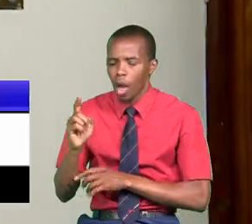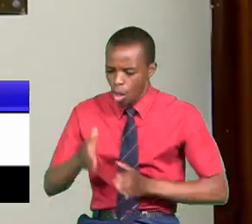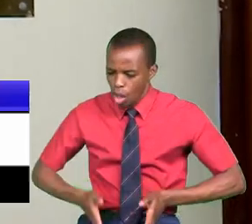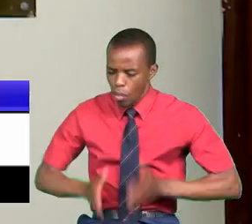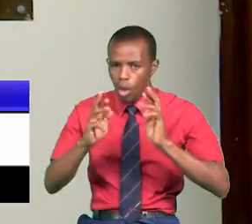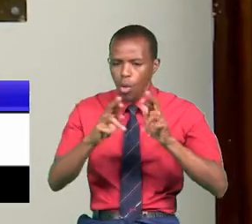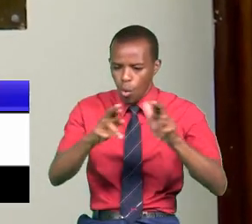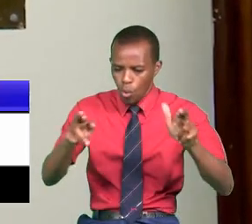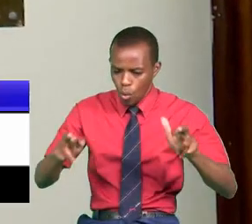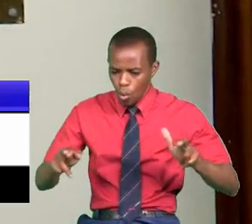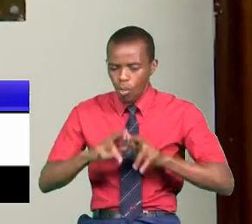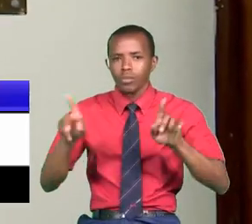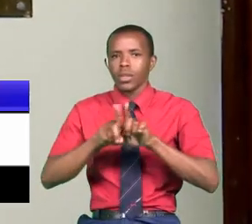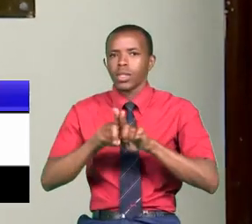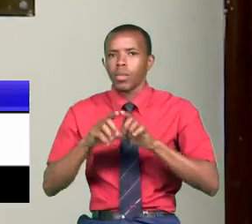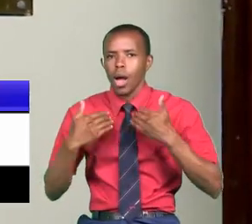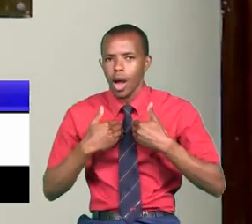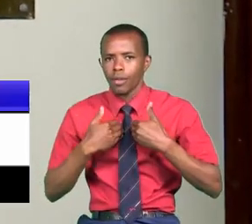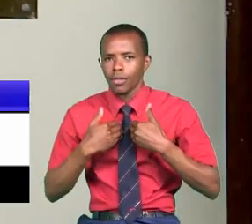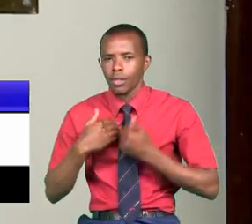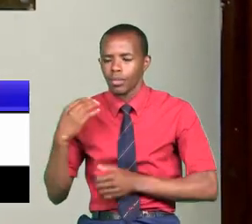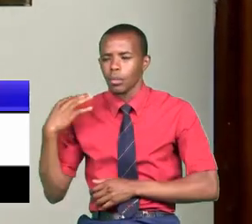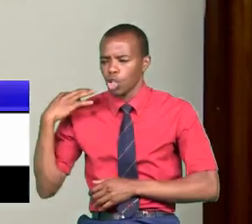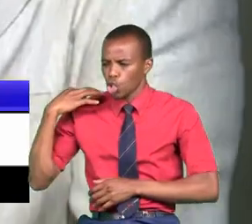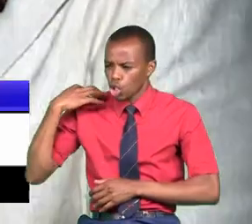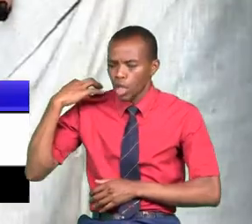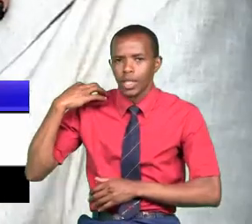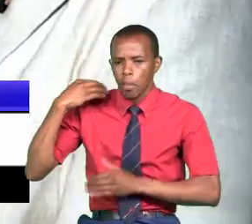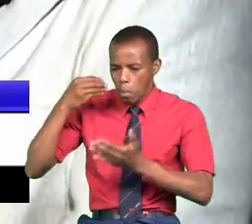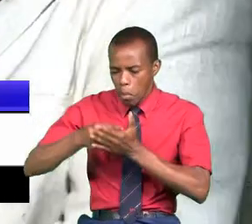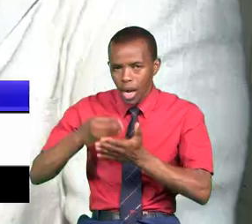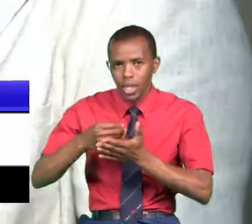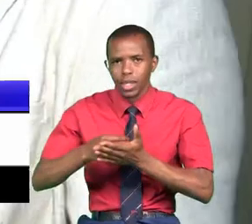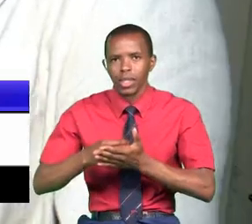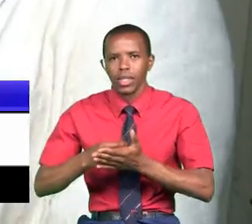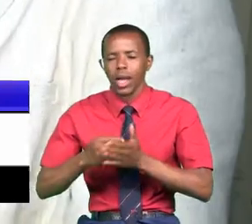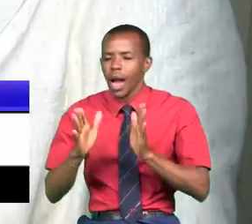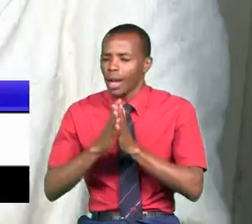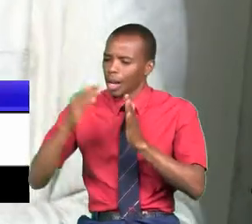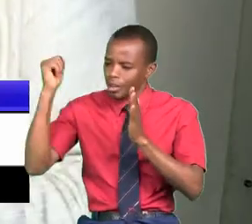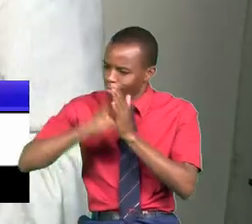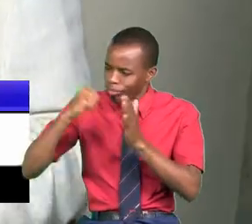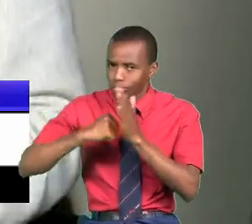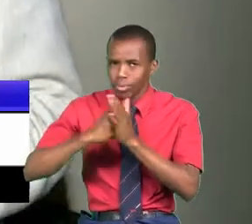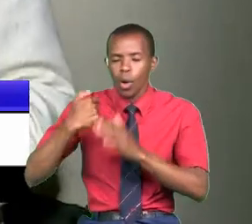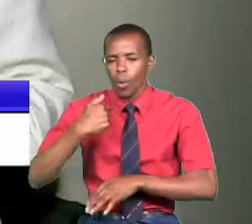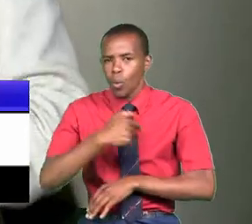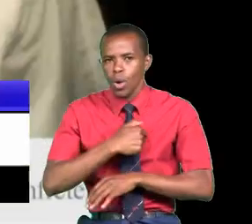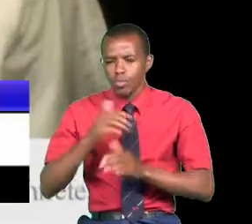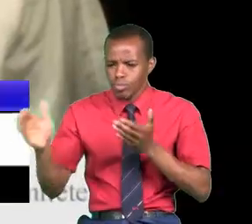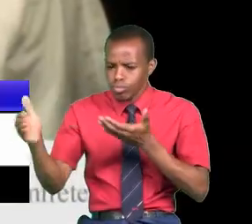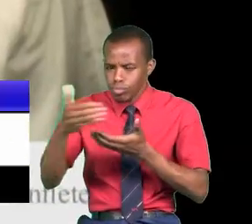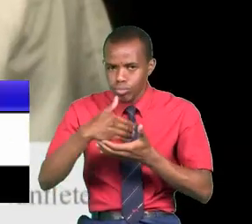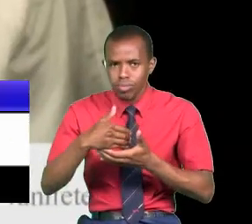machine we brought also with charity money and doing, advocacy. We managed to get